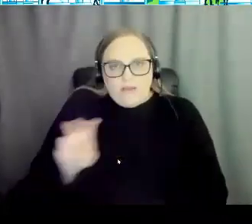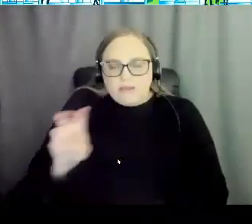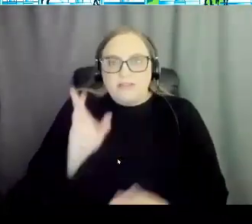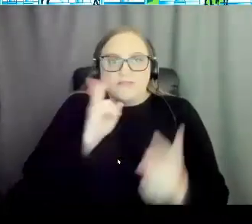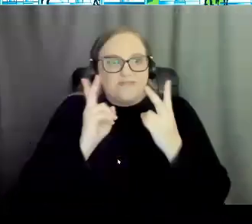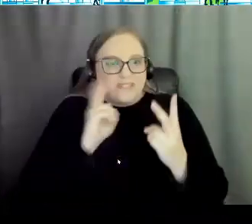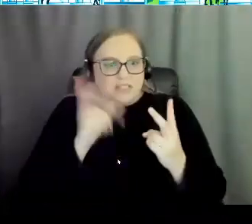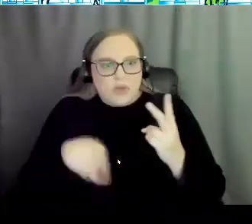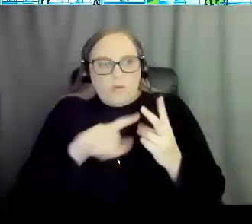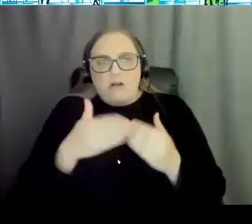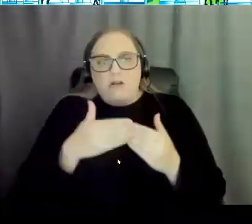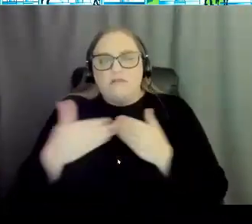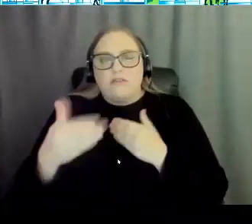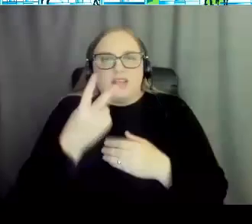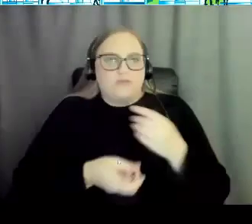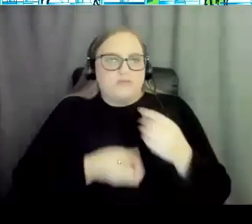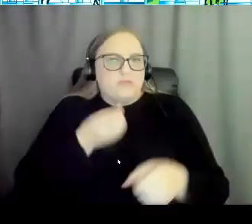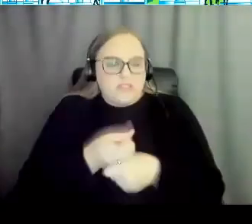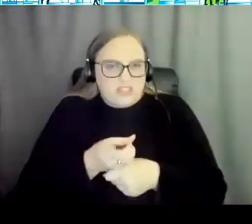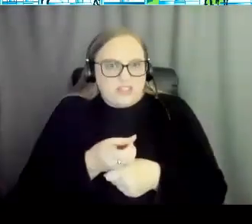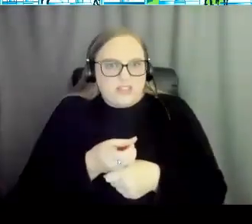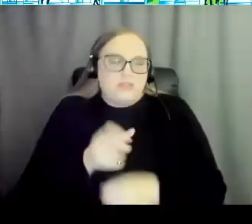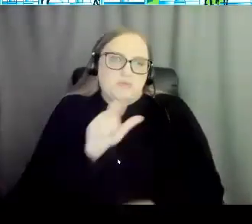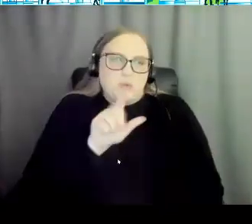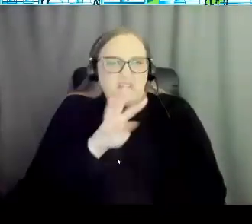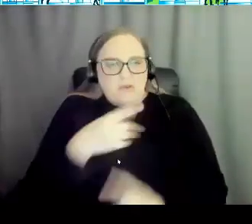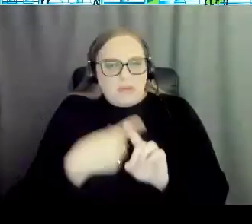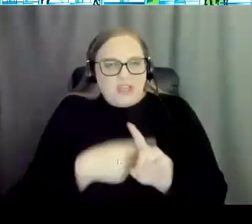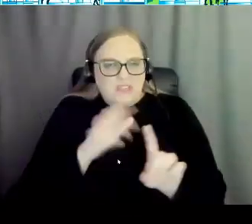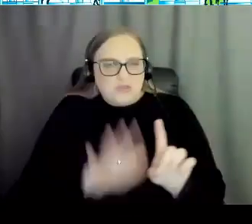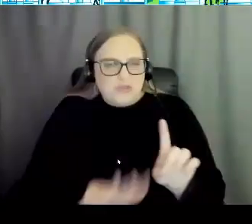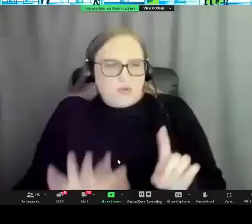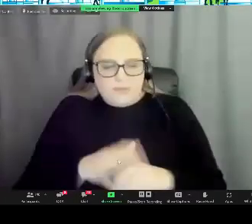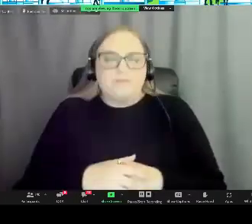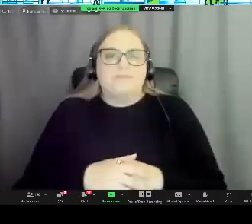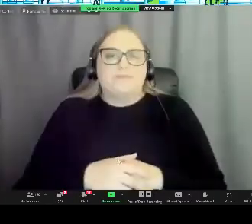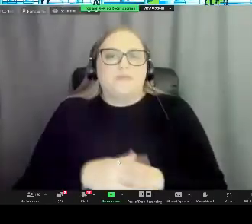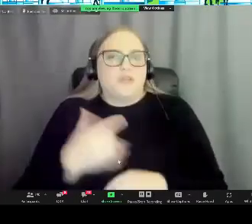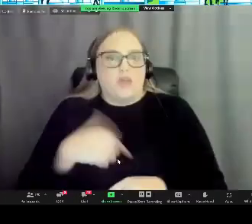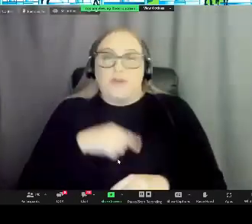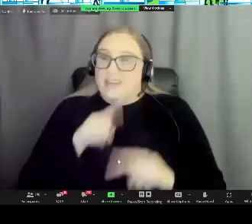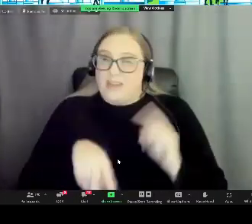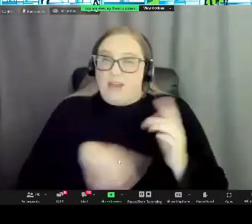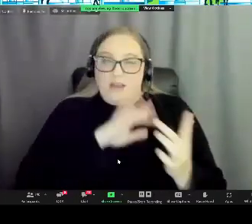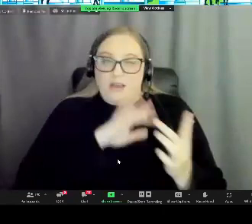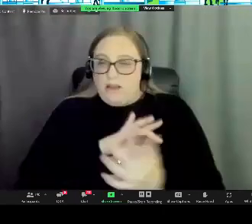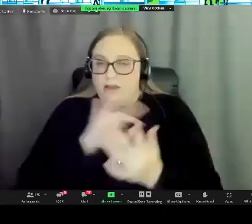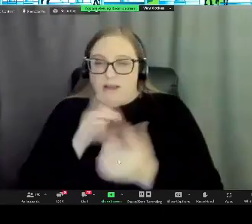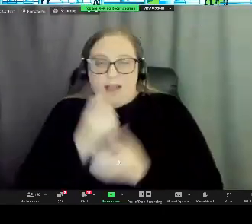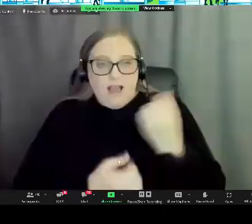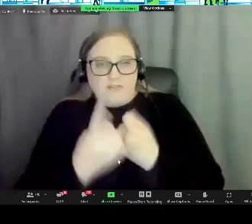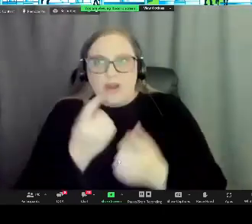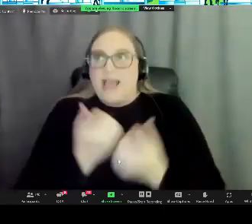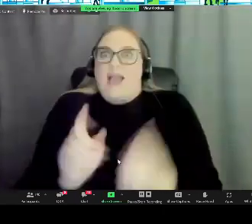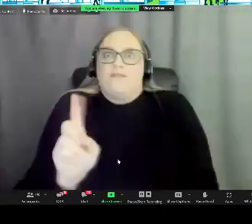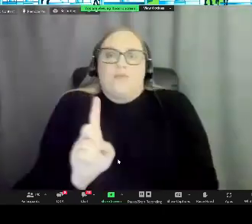over the next 24 months or so. And that we can't get to everybody, we can't get everywhere, but we're going to try